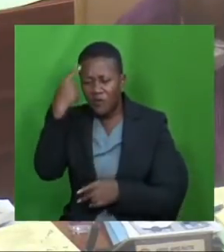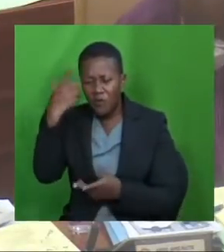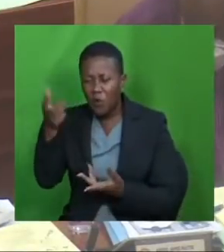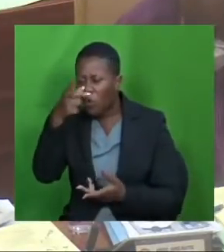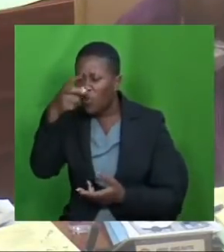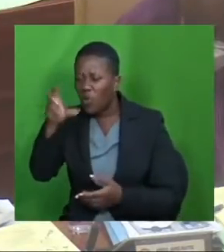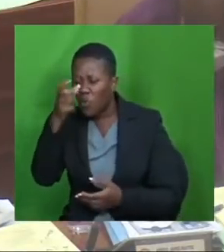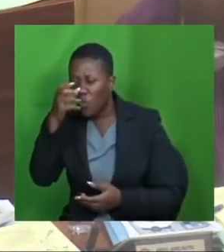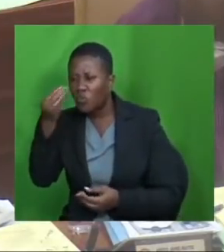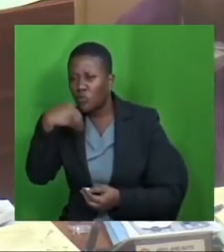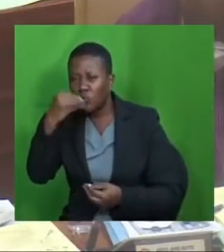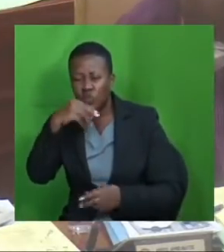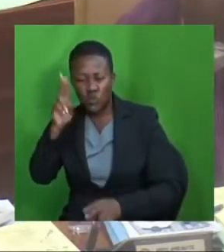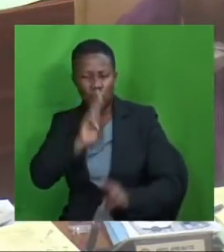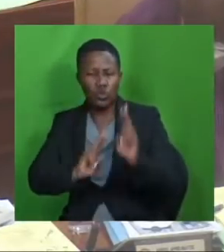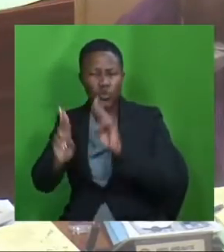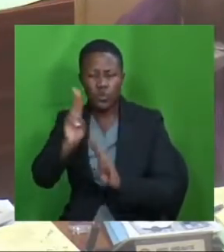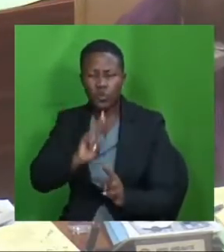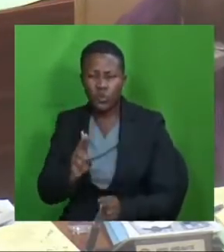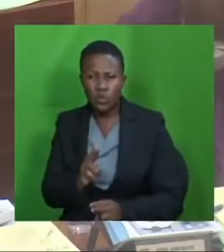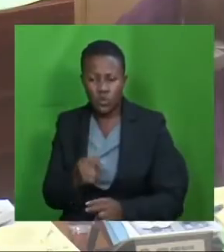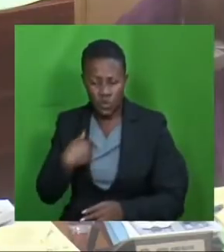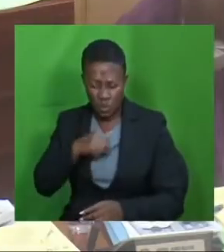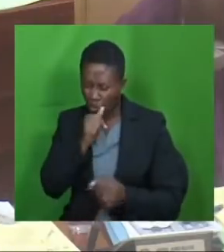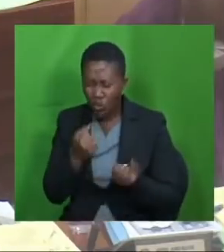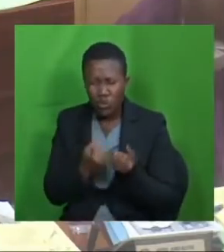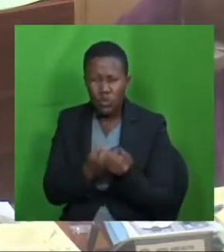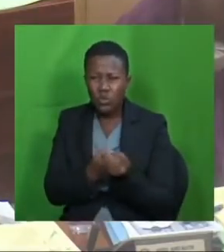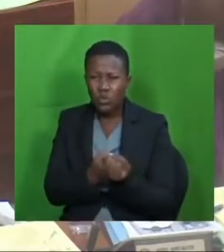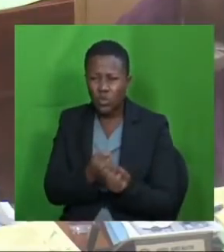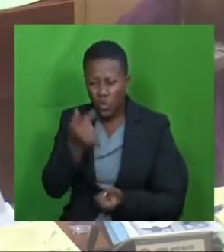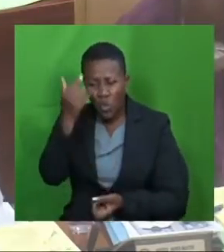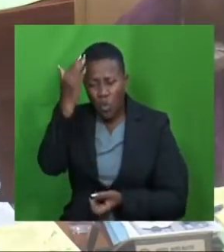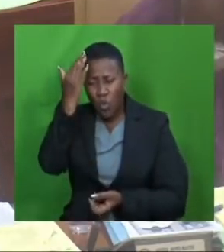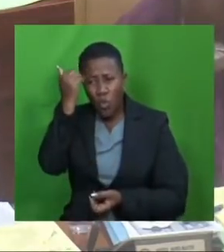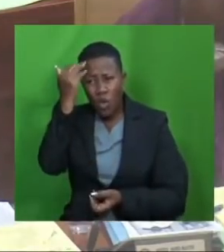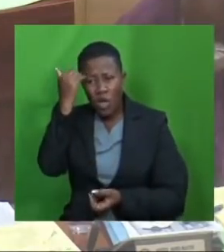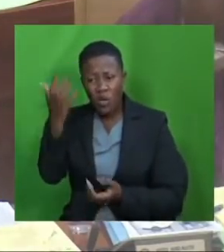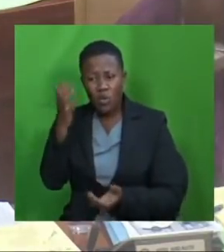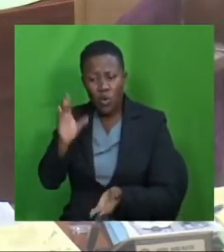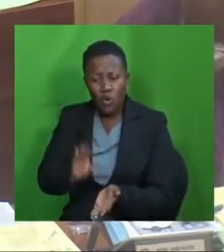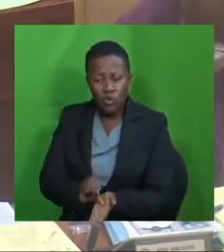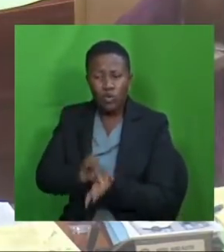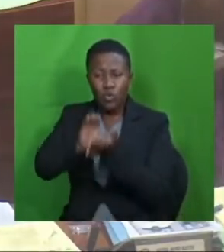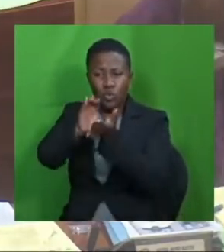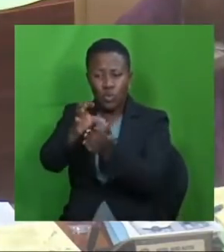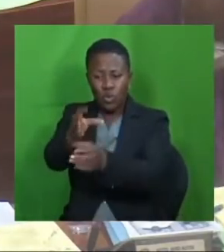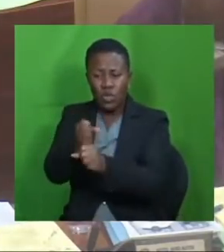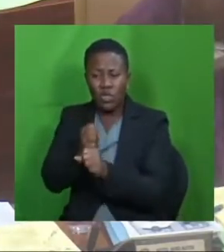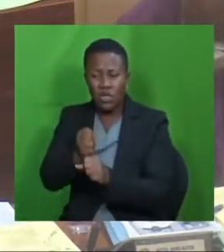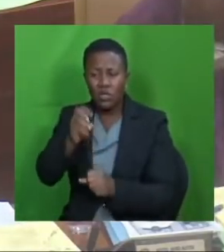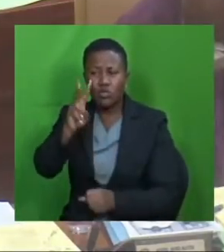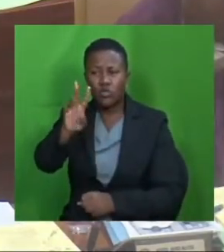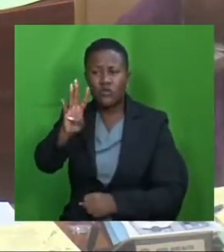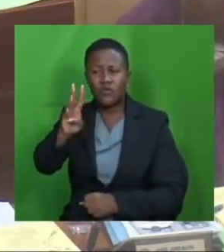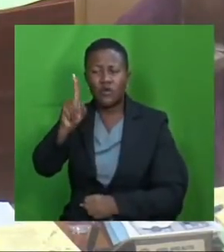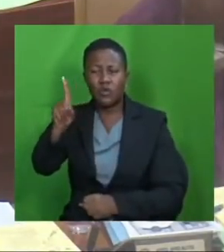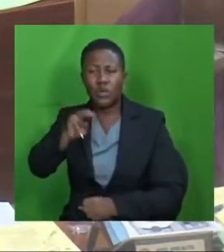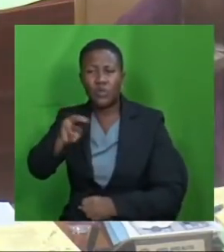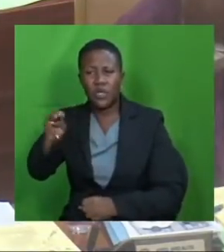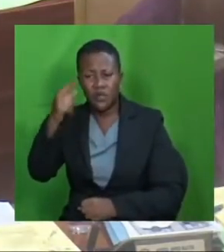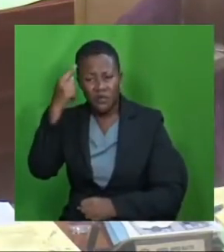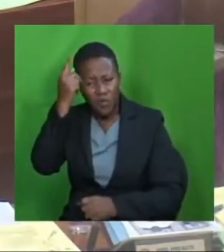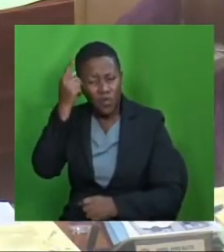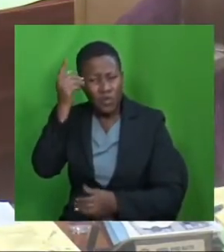Part of the reason we will not support it. Why do you want to allocate 241 million for purposes of collecting a